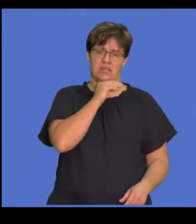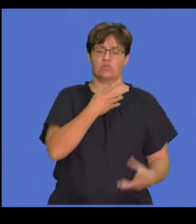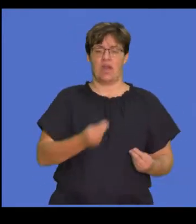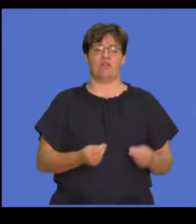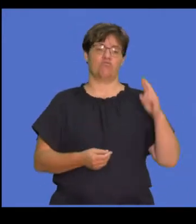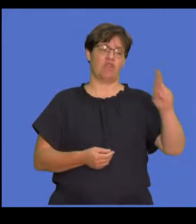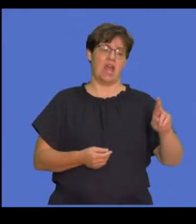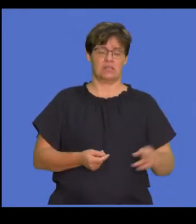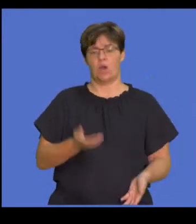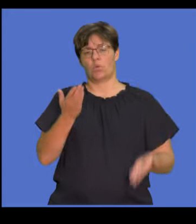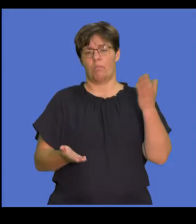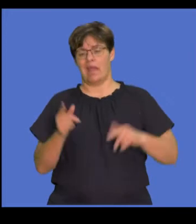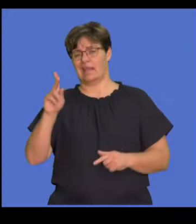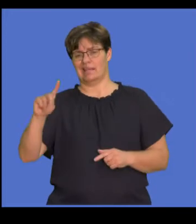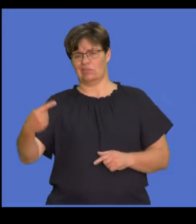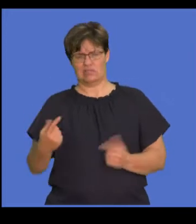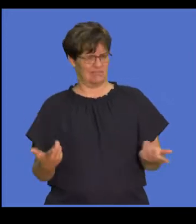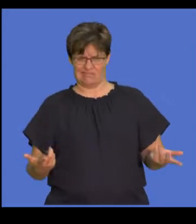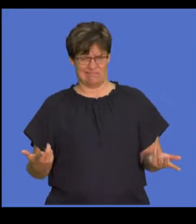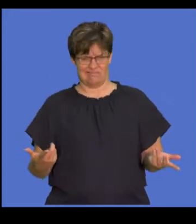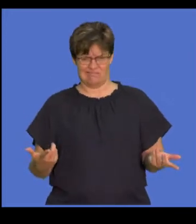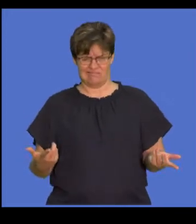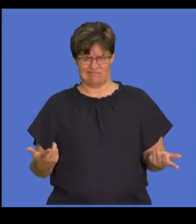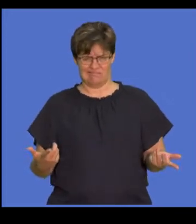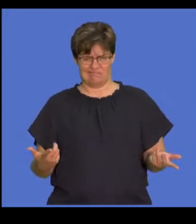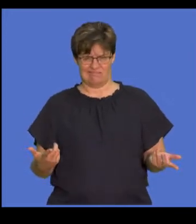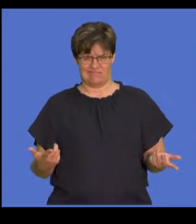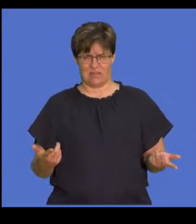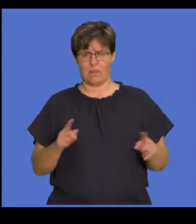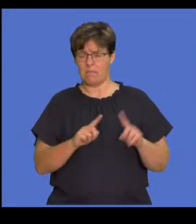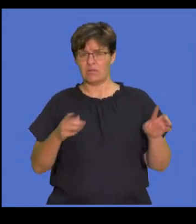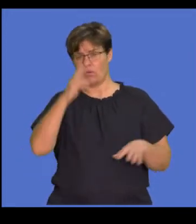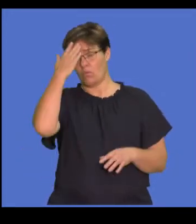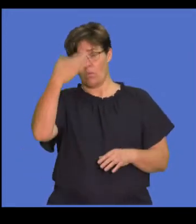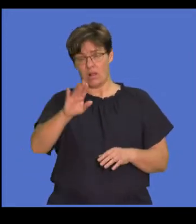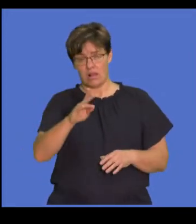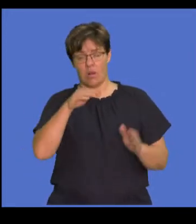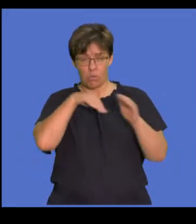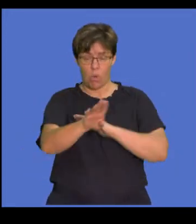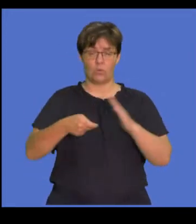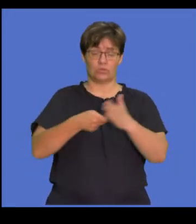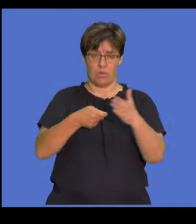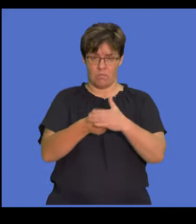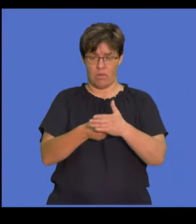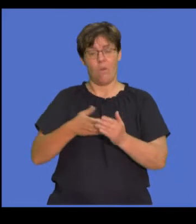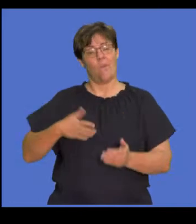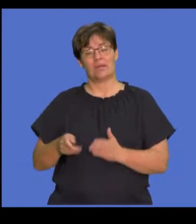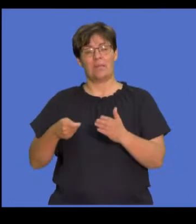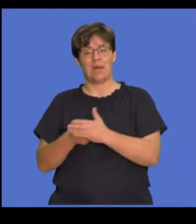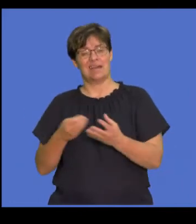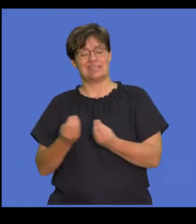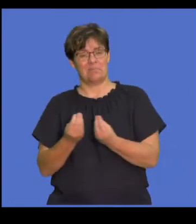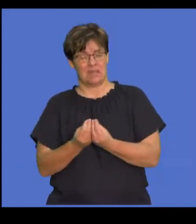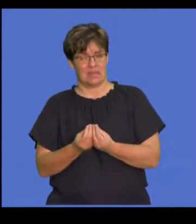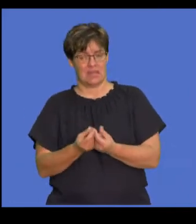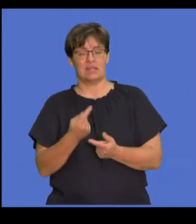it mean to have a rand as compared to a kilogram. Not really. Although, you know, when you go to a supermarket and you want to